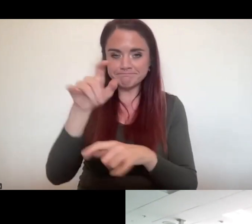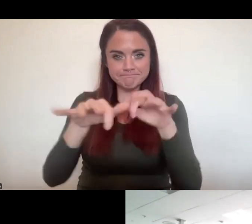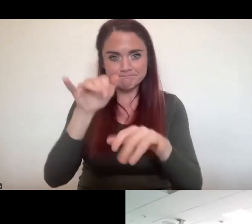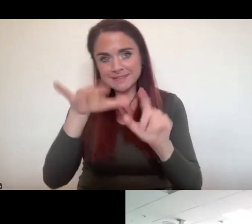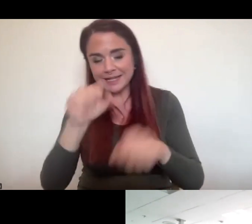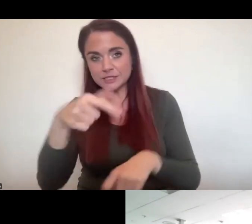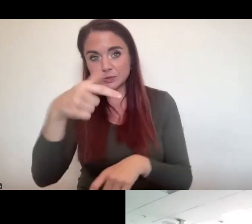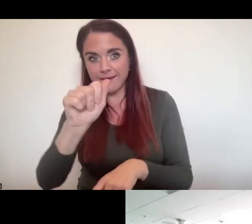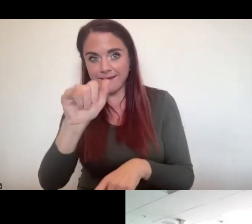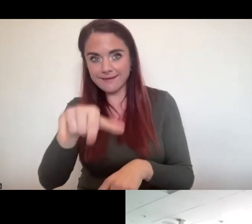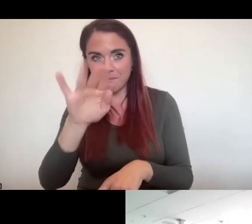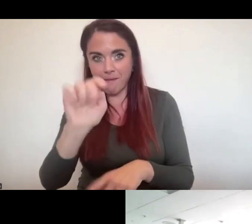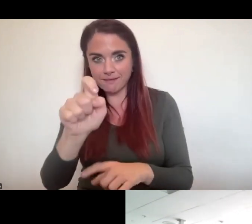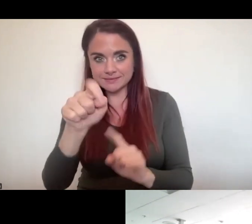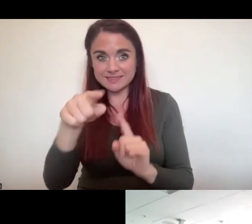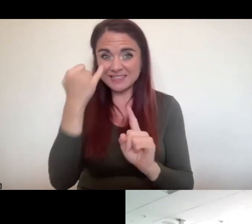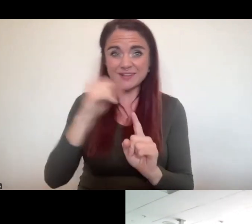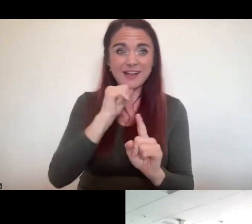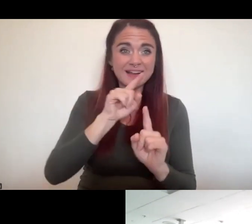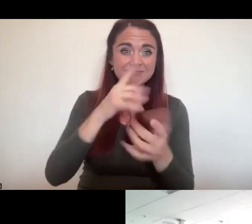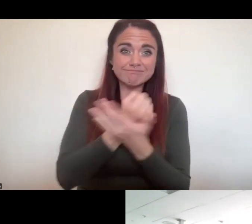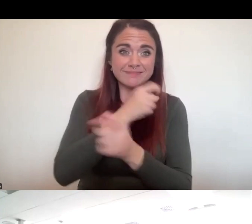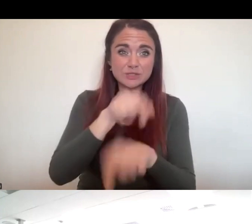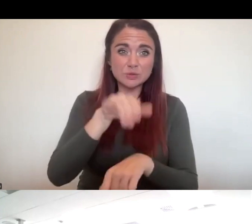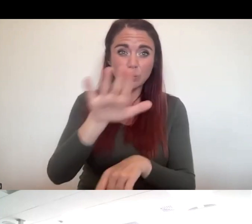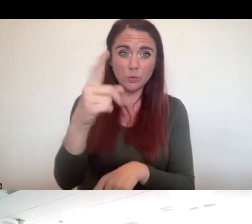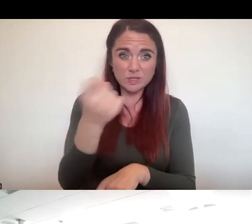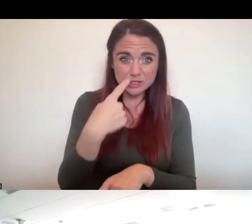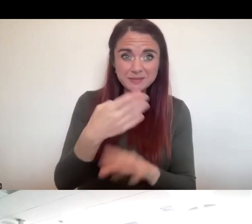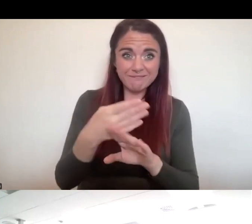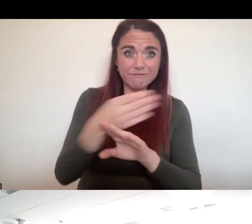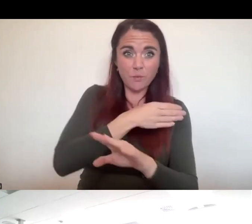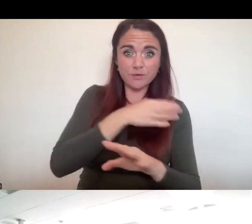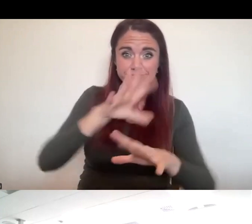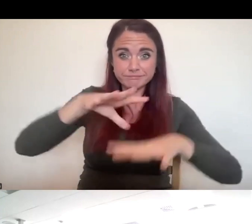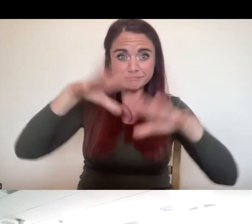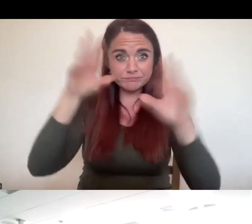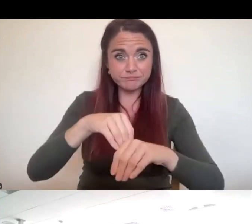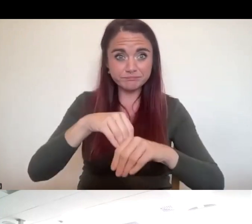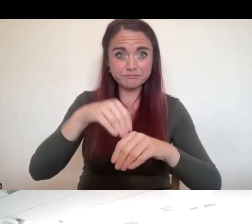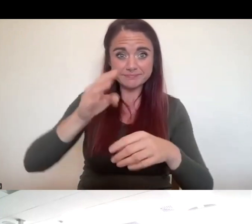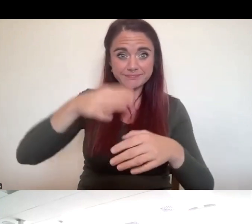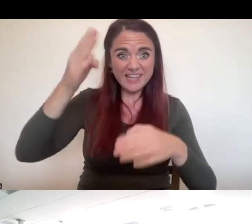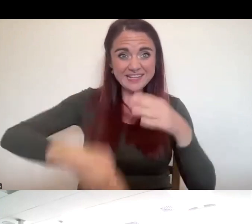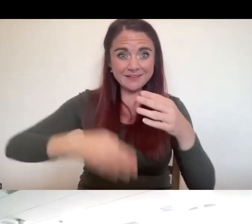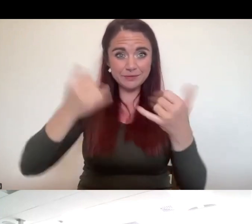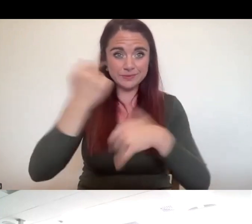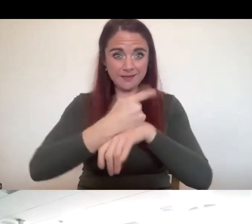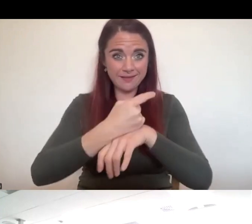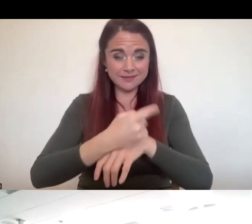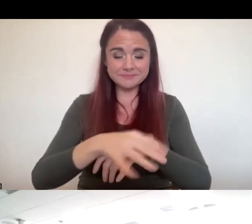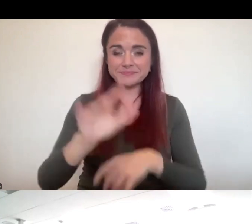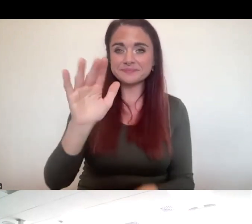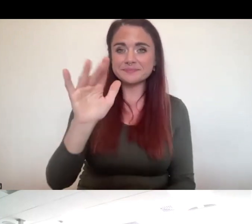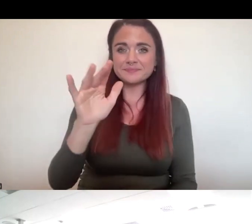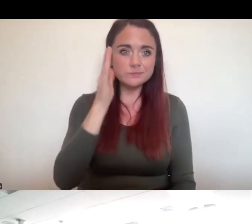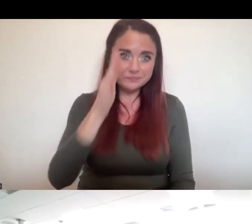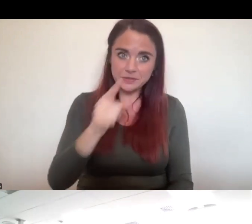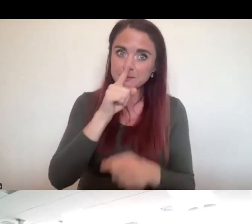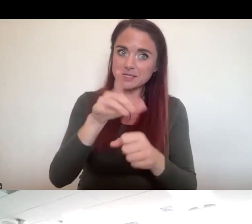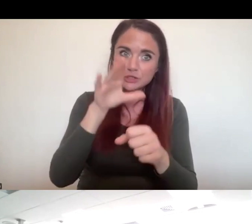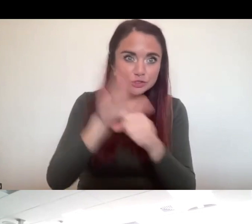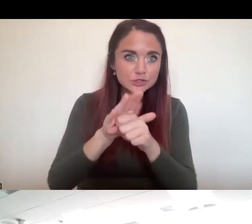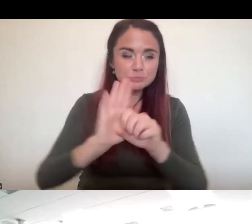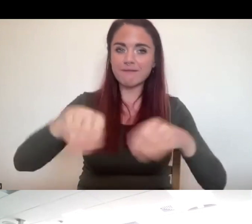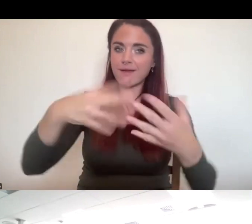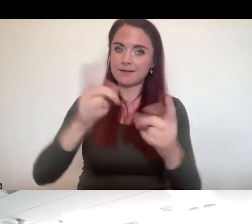box. If we do not get to your questions before the end of our webinar today, we will make sure that we